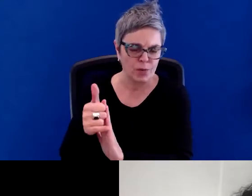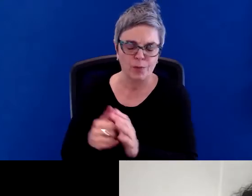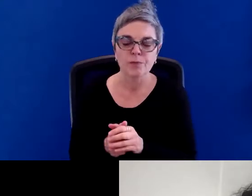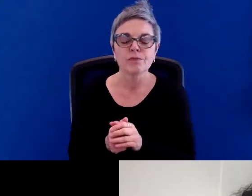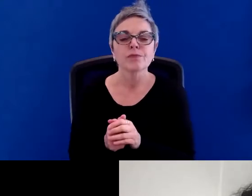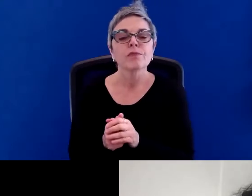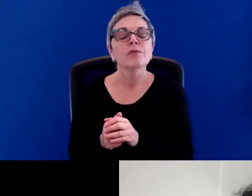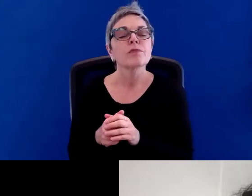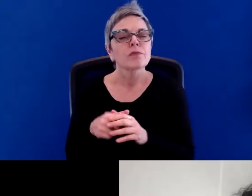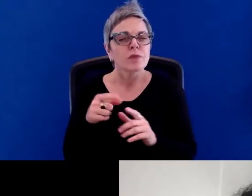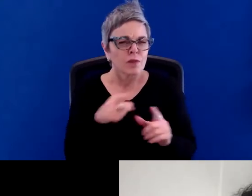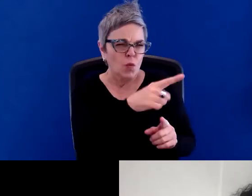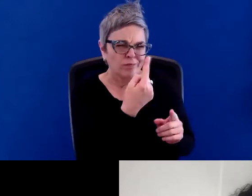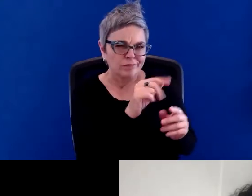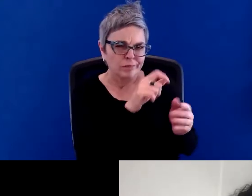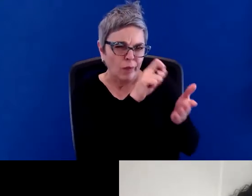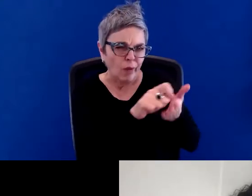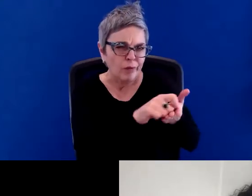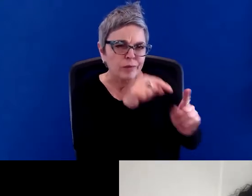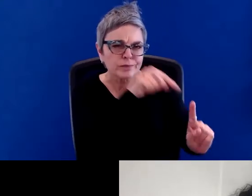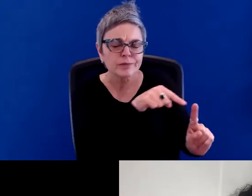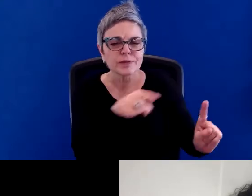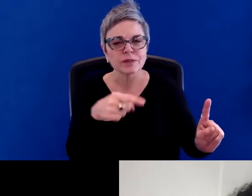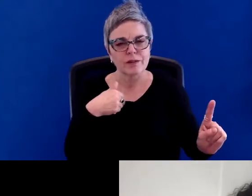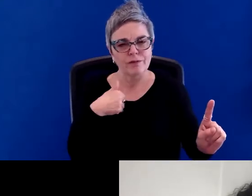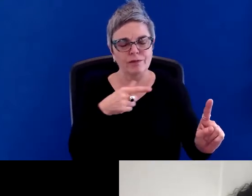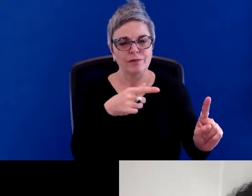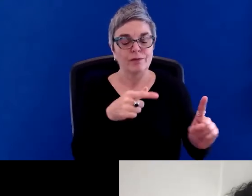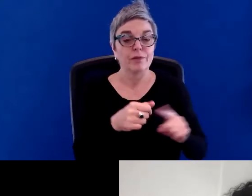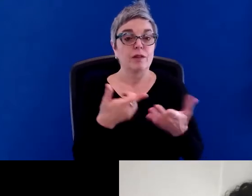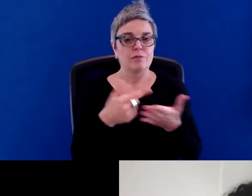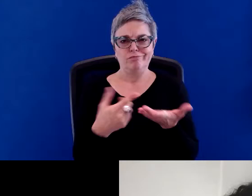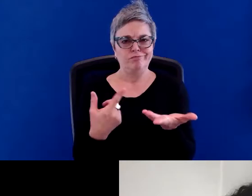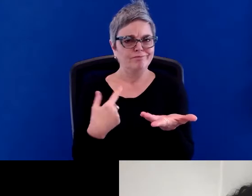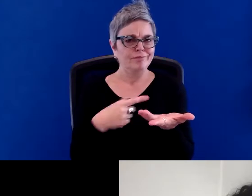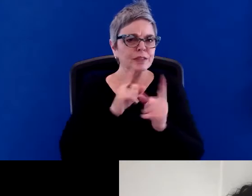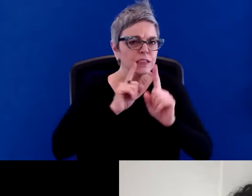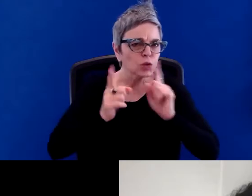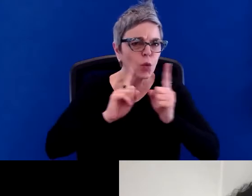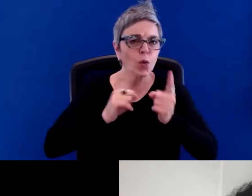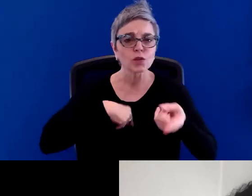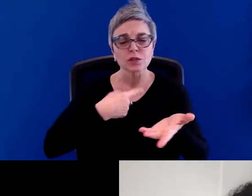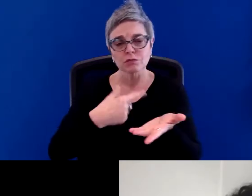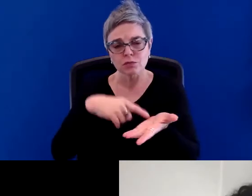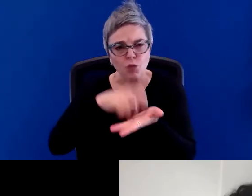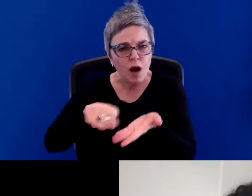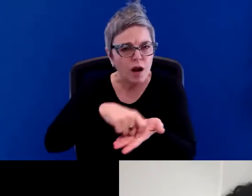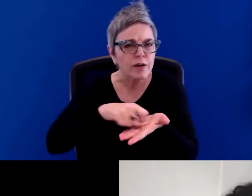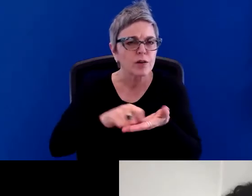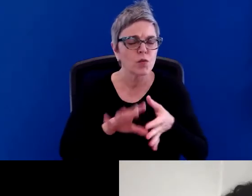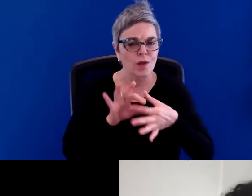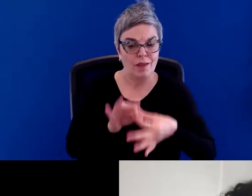the discourse and the idea of reproductive health organizations and those of reproductive justice